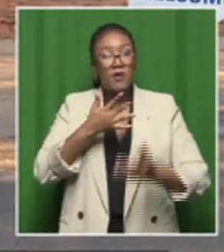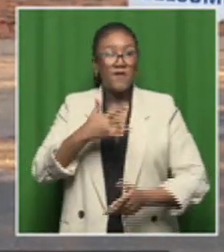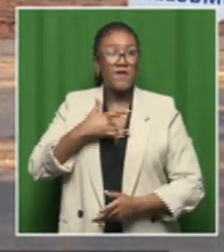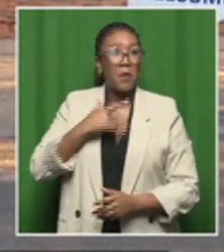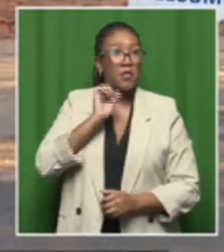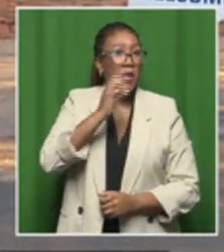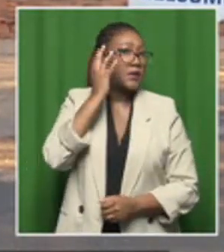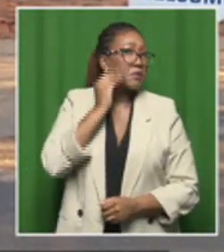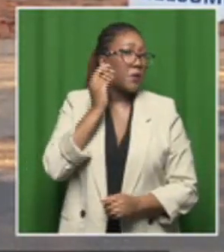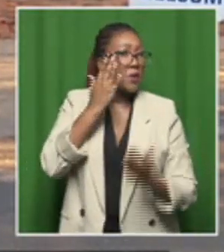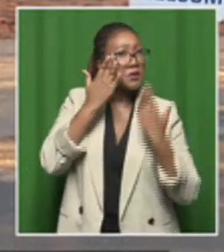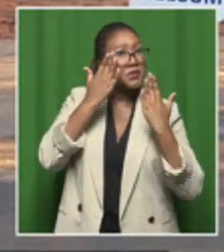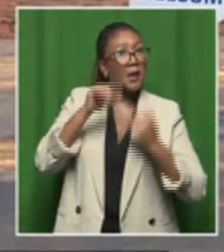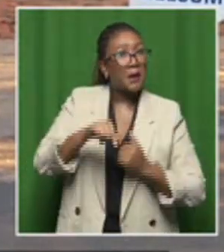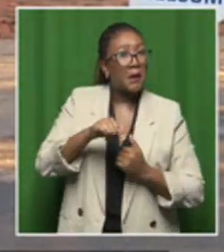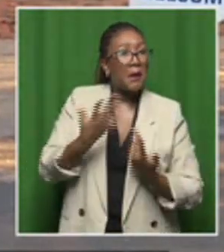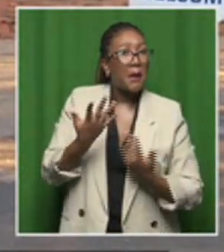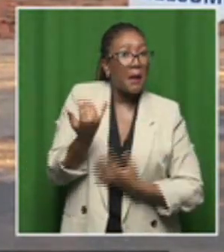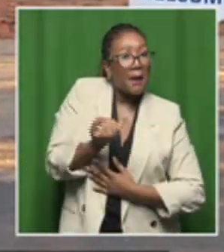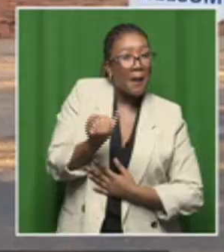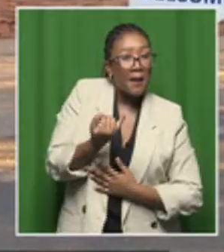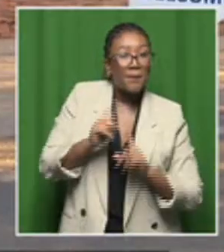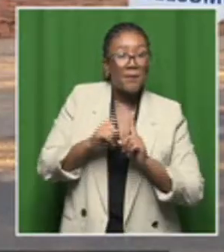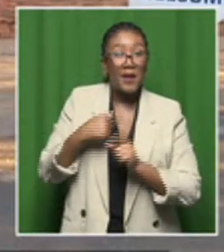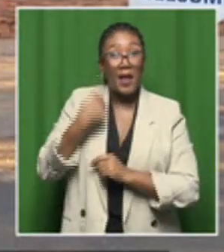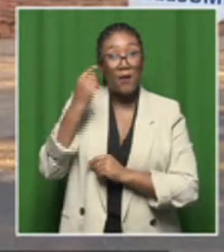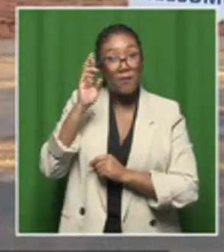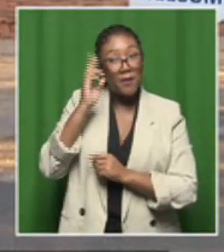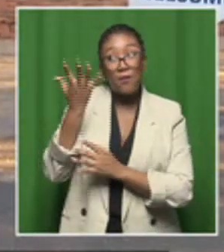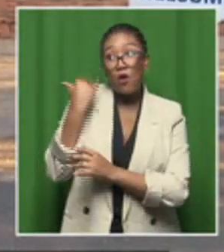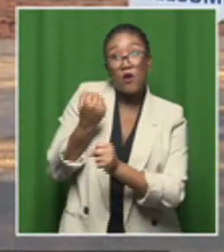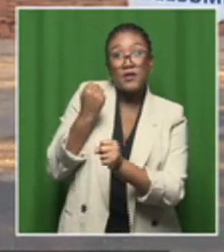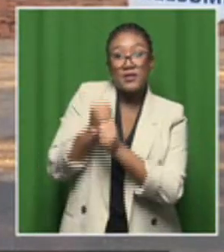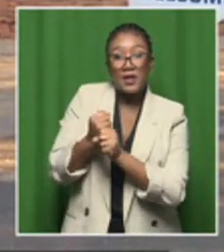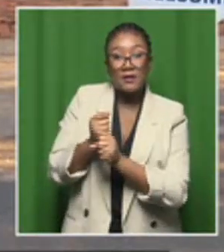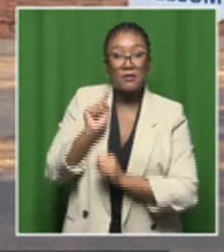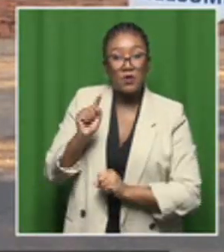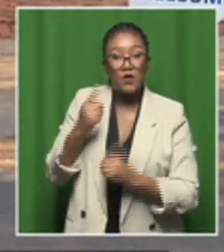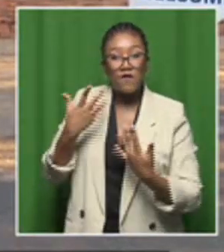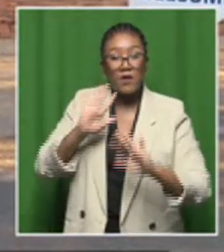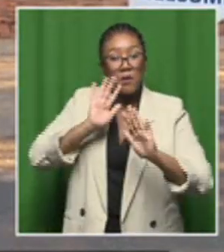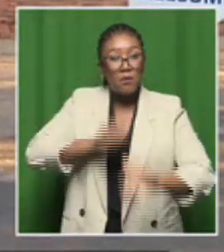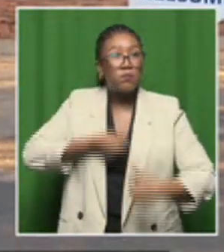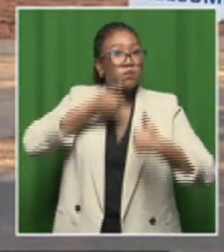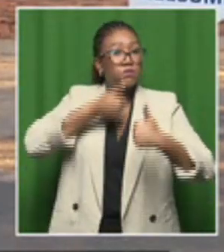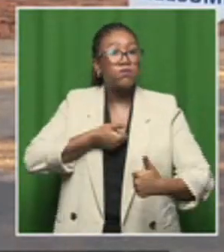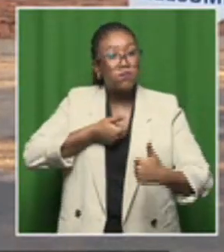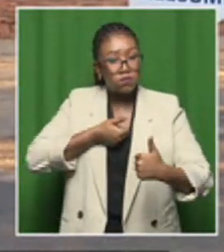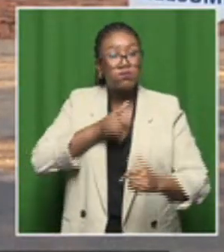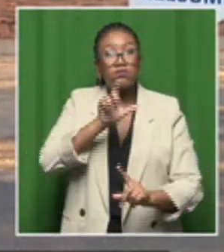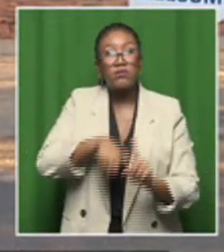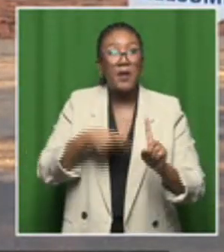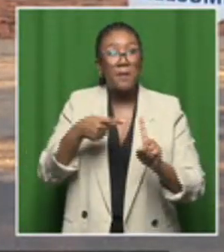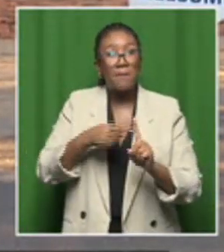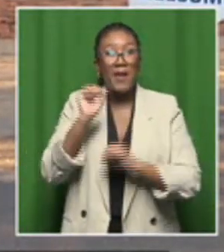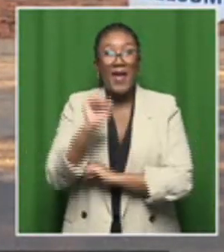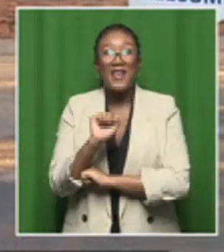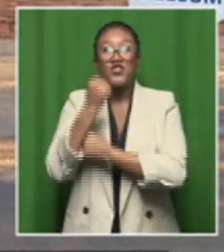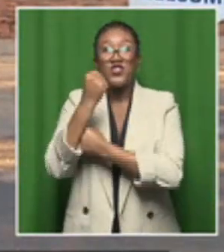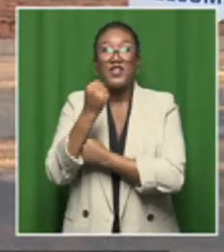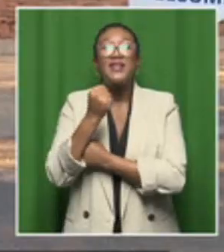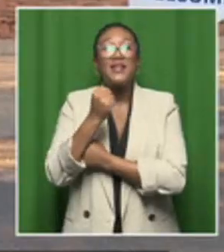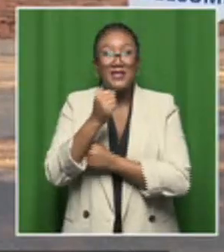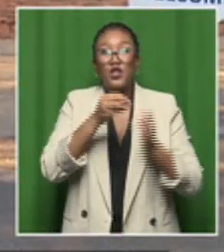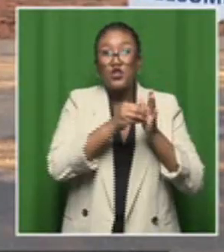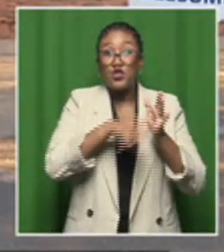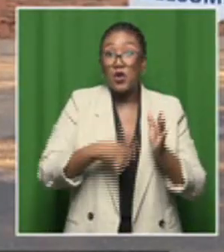remember when you were broadcasting, and I think it was the same time last year, you had a sit down with an engineering student who had studied at WITS,